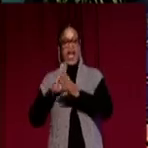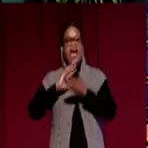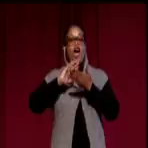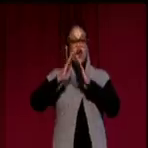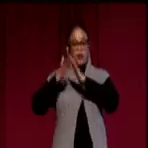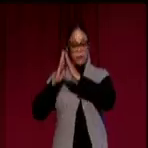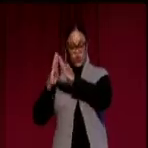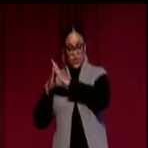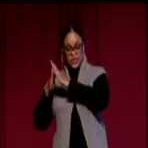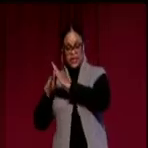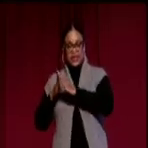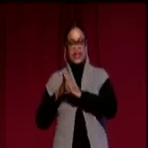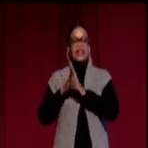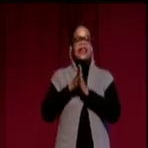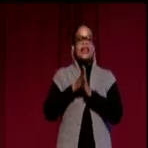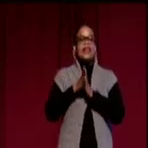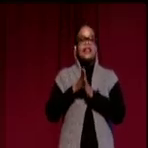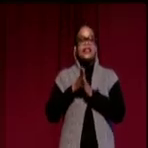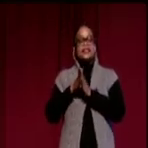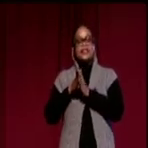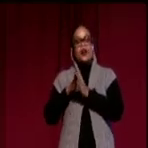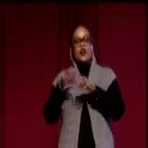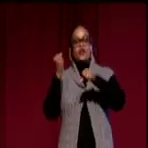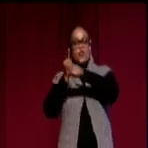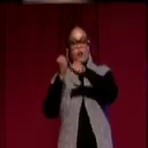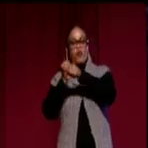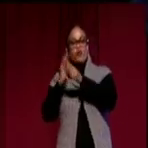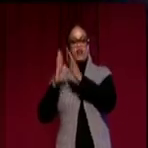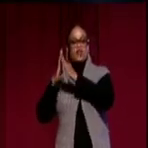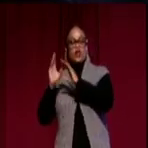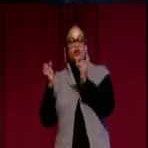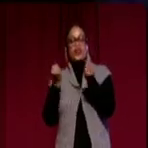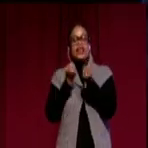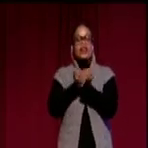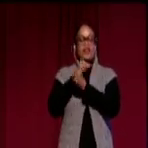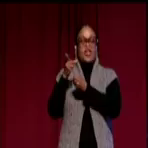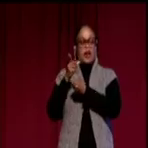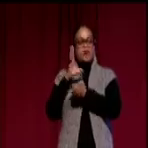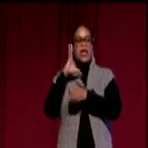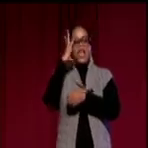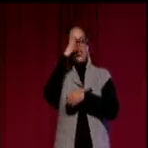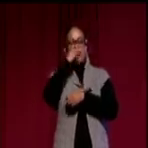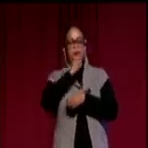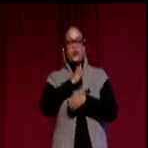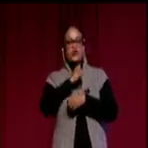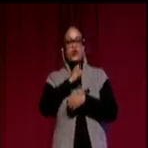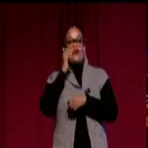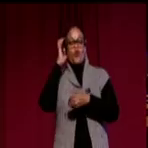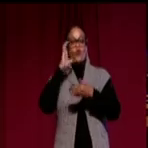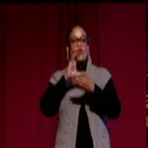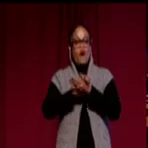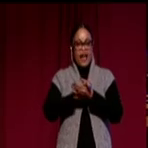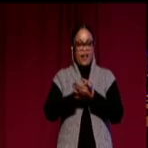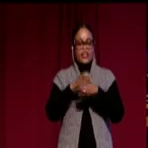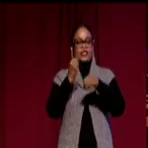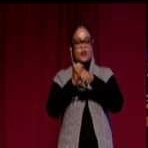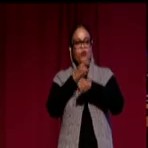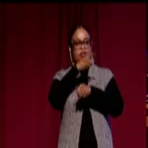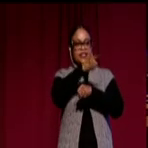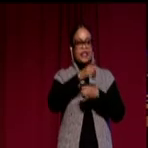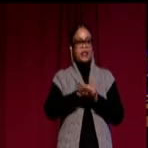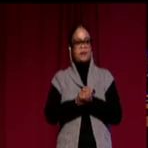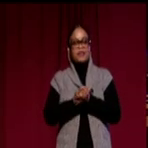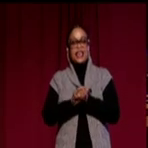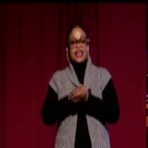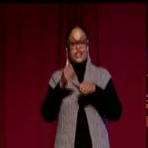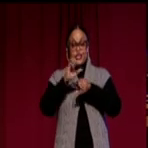community. He's a giant in the community, and we love him, and we love the beautiful lady that stands by his side. She's got a mask on, practice